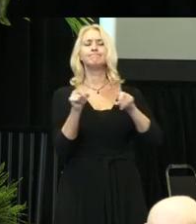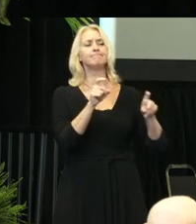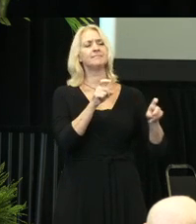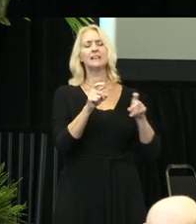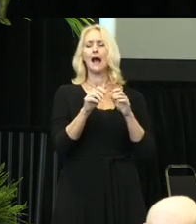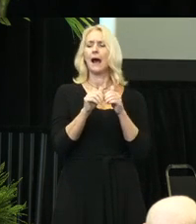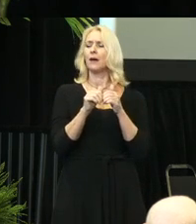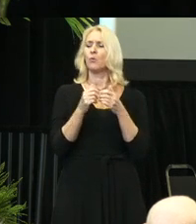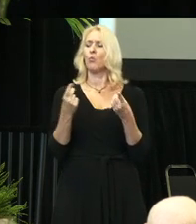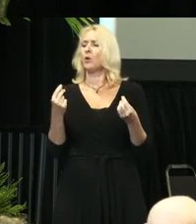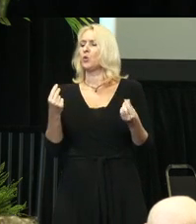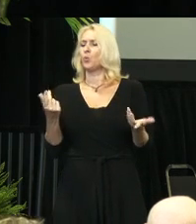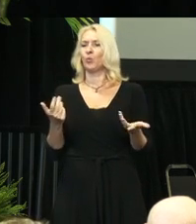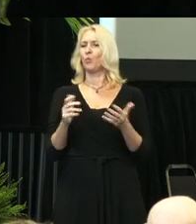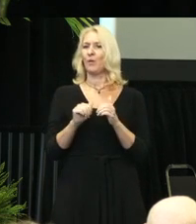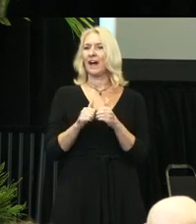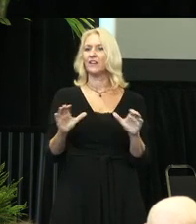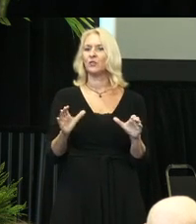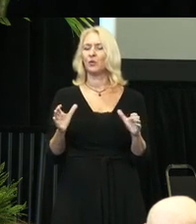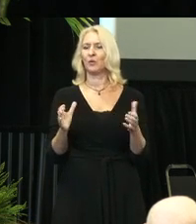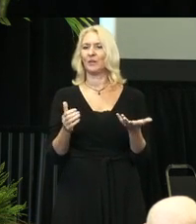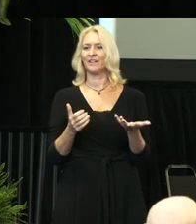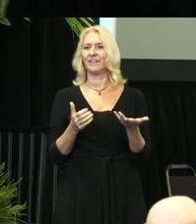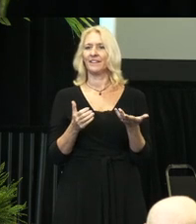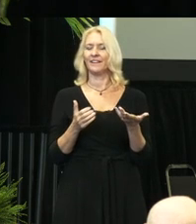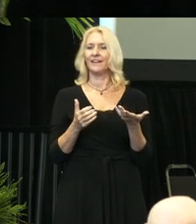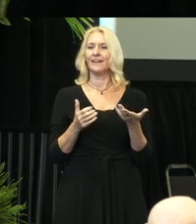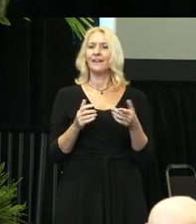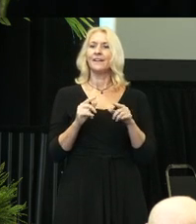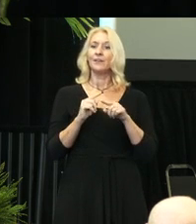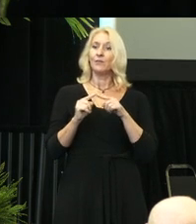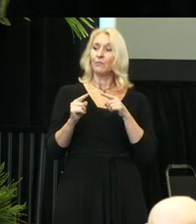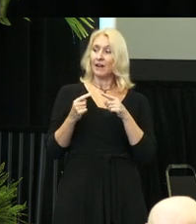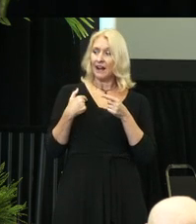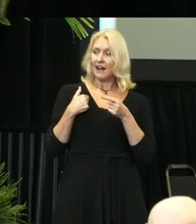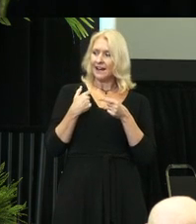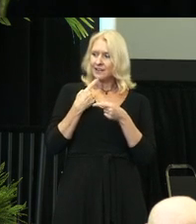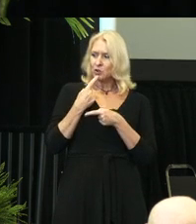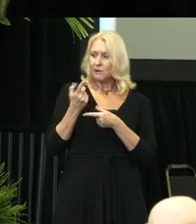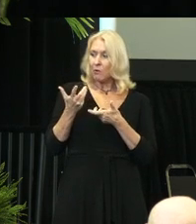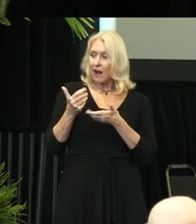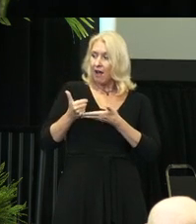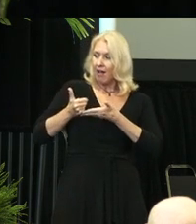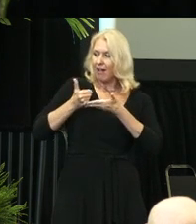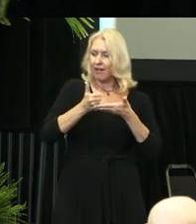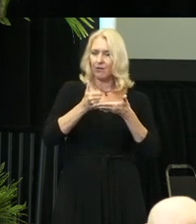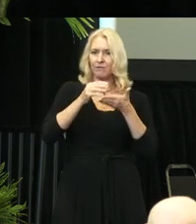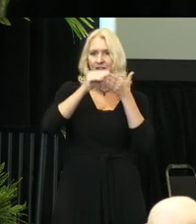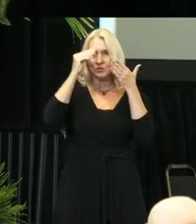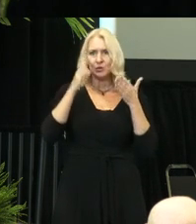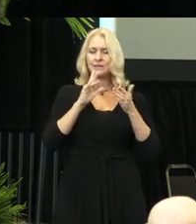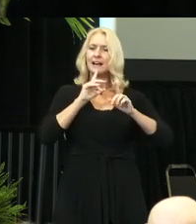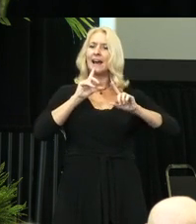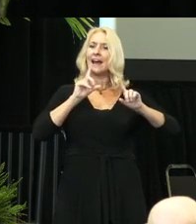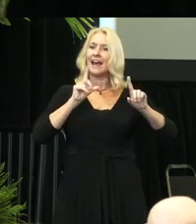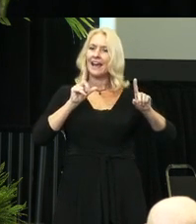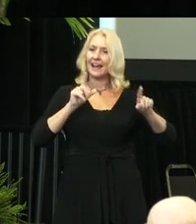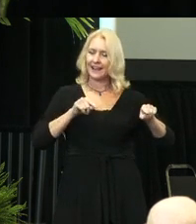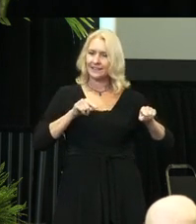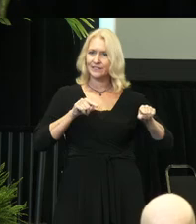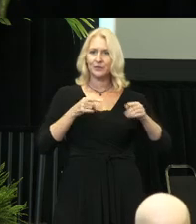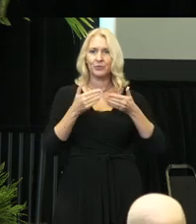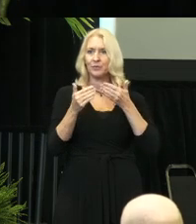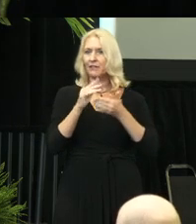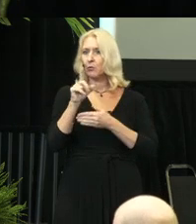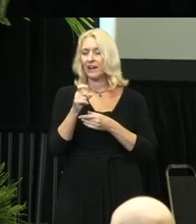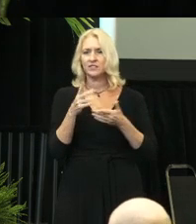I don't have all the answers. I wanted to be able to help students with any questions they had, or at least point them in the right